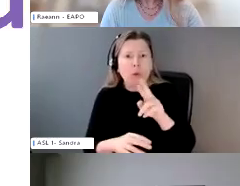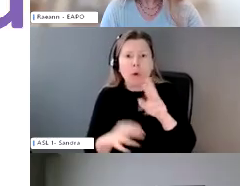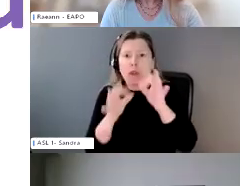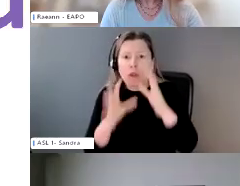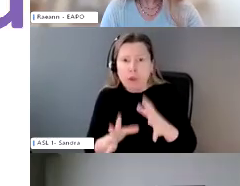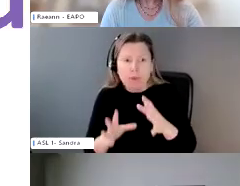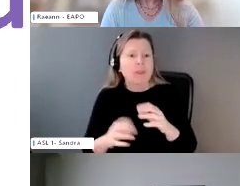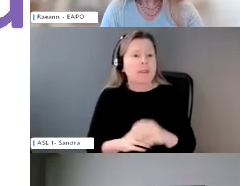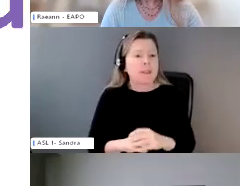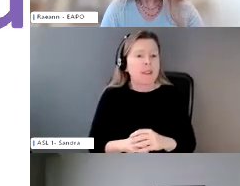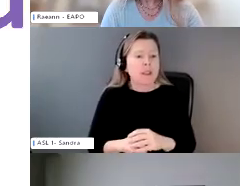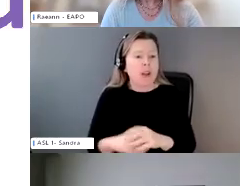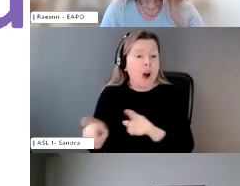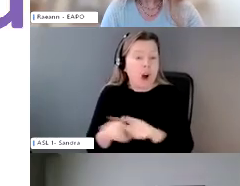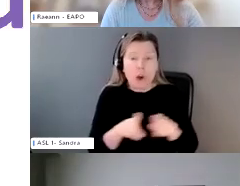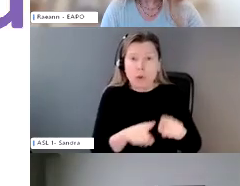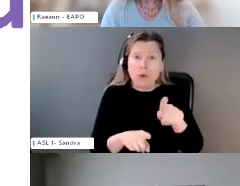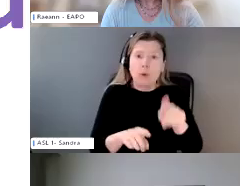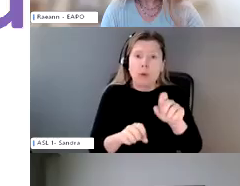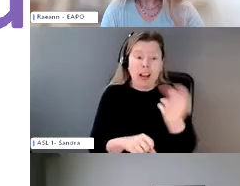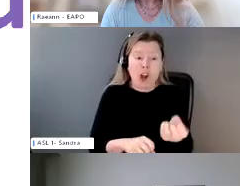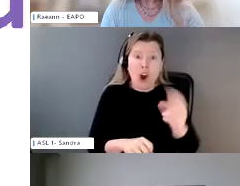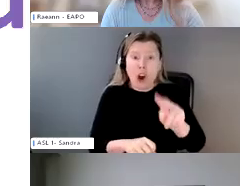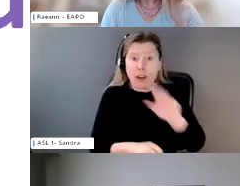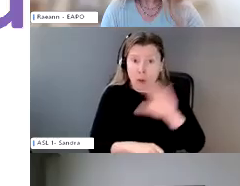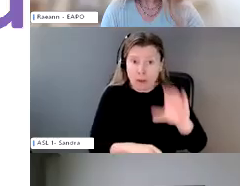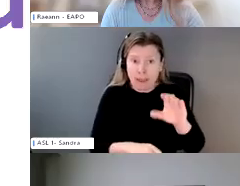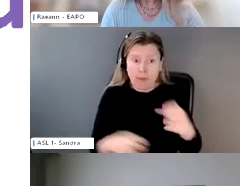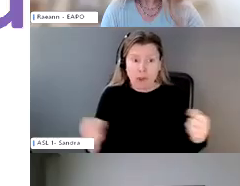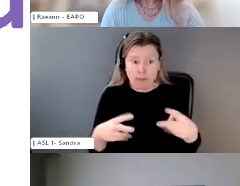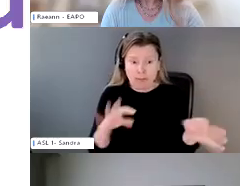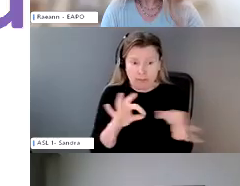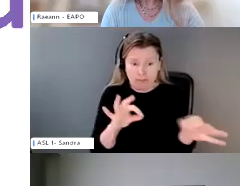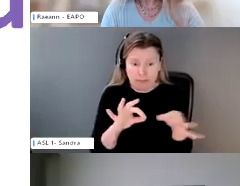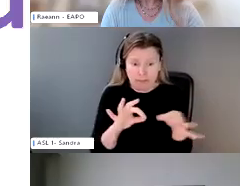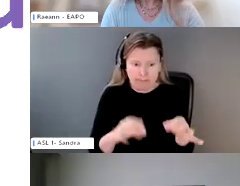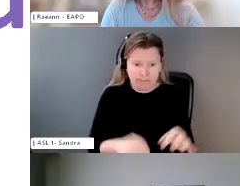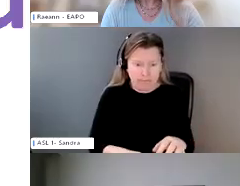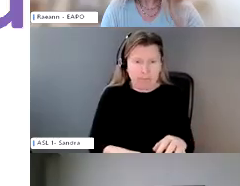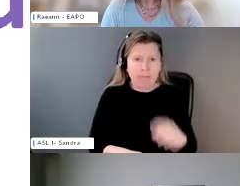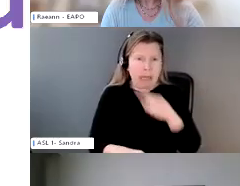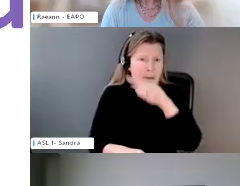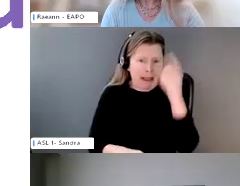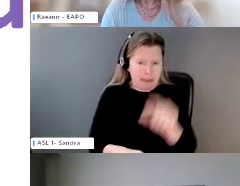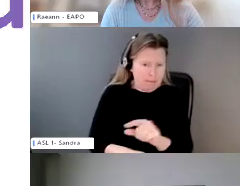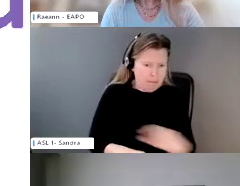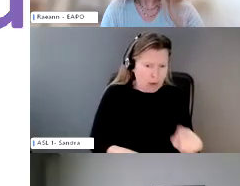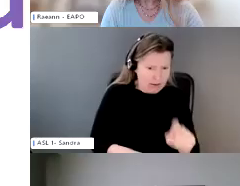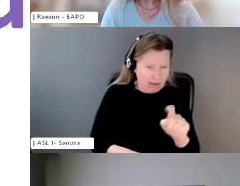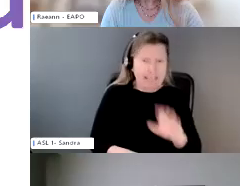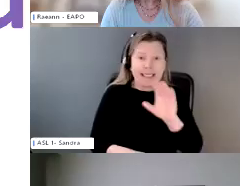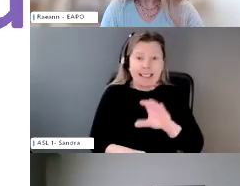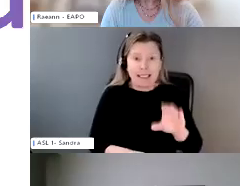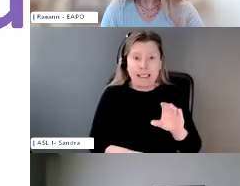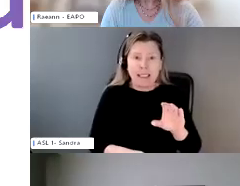And you can also enable the closed captioning on your screen as well. There's a little button on the black bar that says CC, that's a